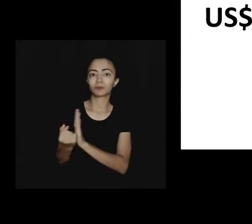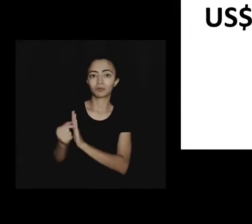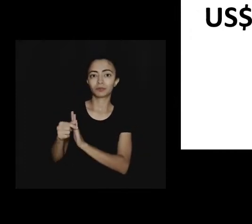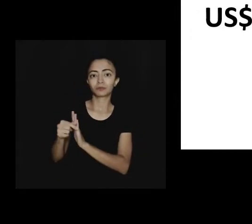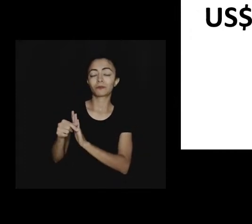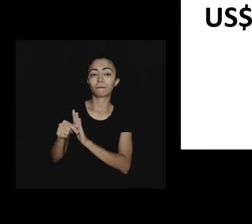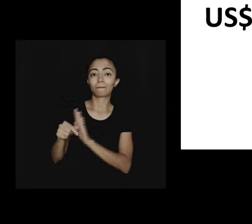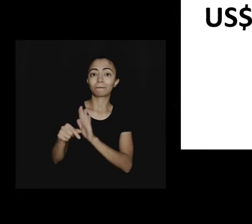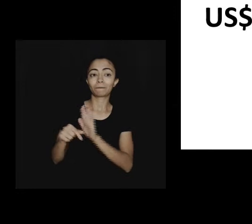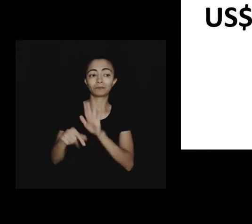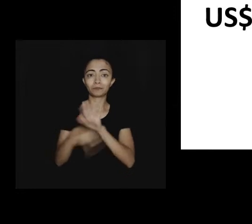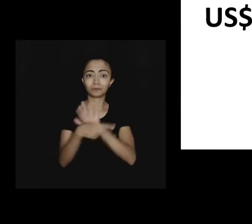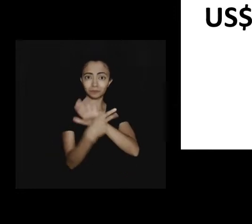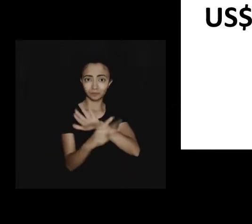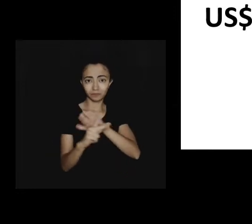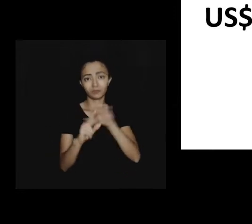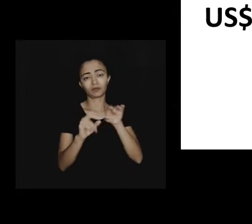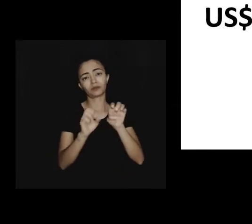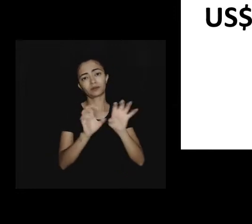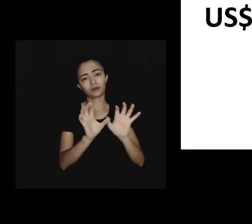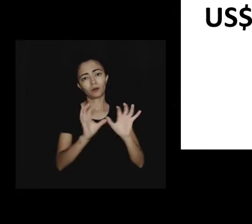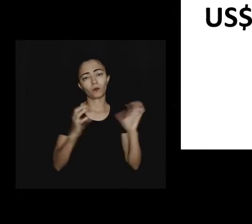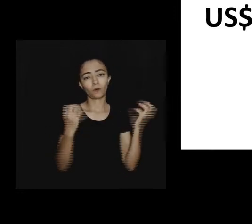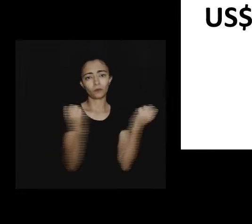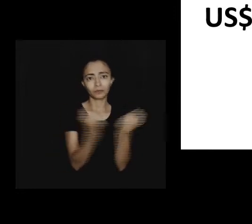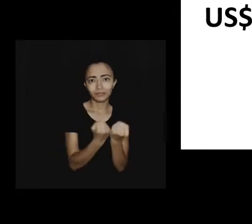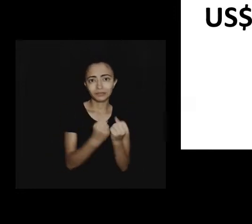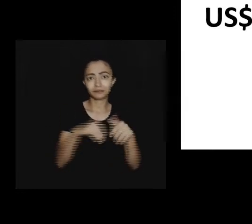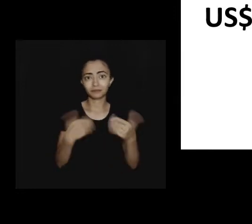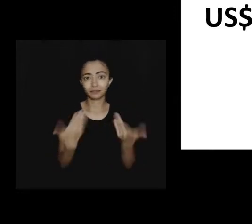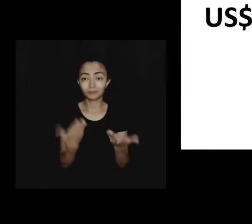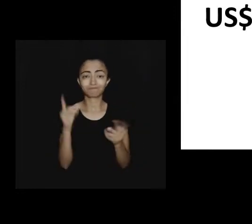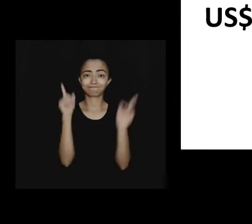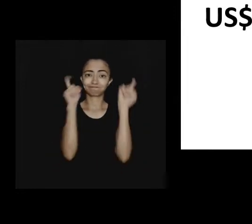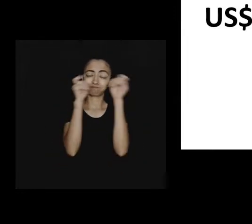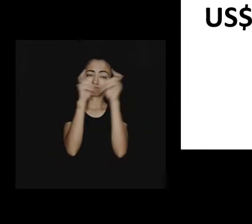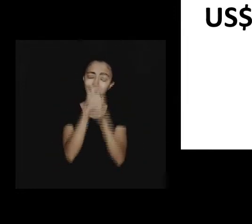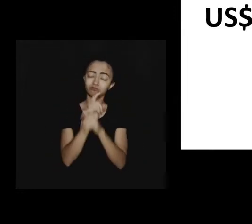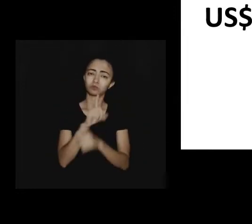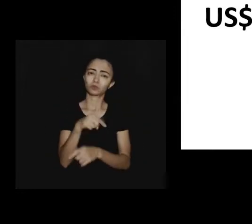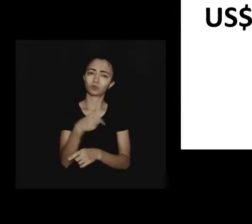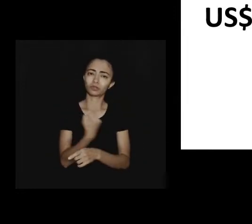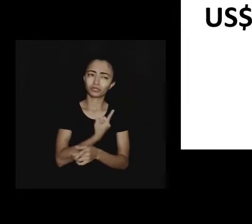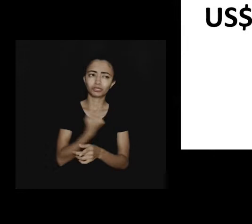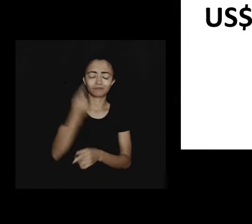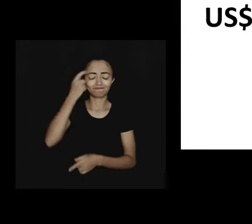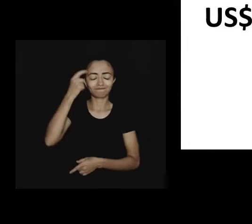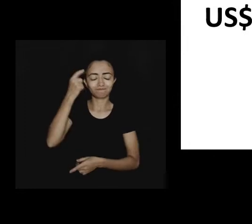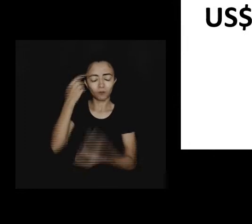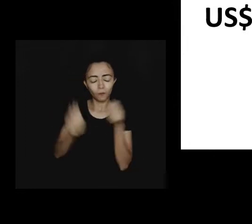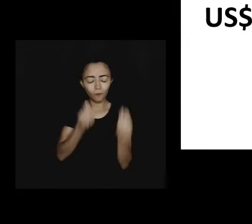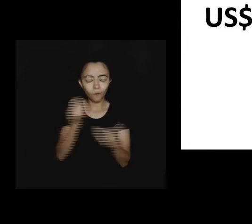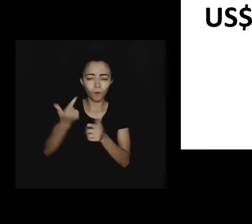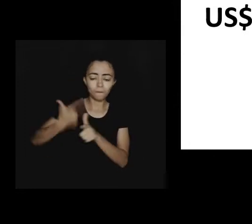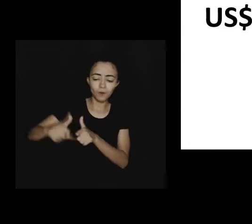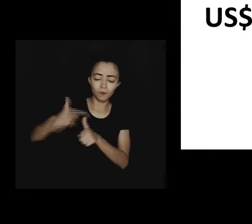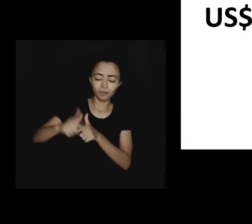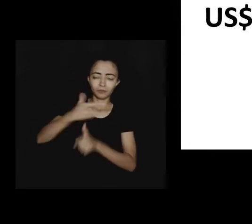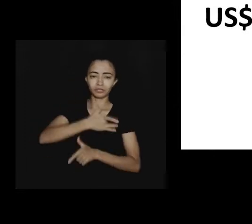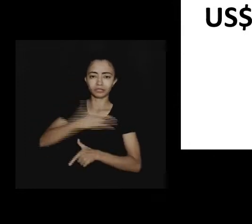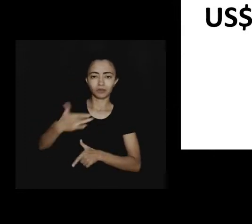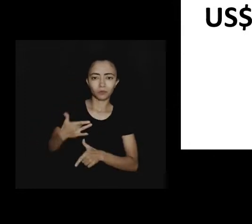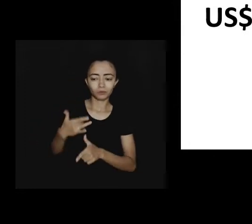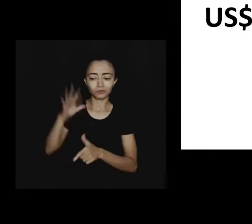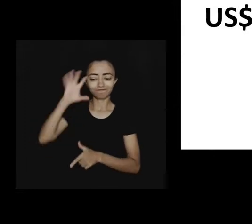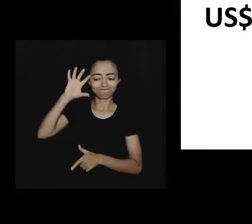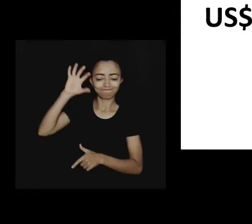global scale is half of what industry is spending specifically on the marketing of breast milk substitutes. We're never going to